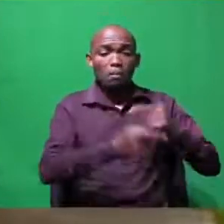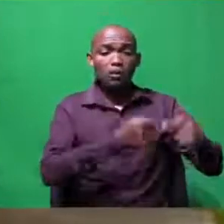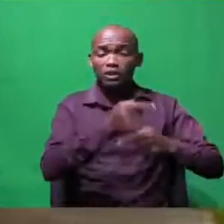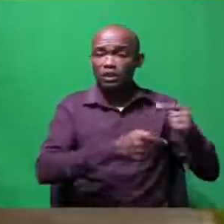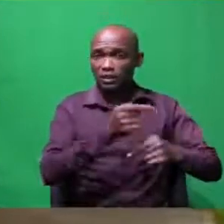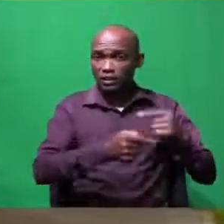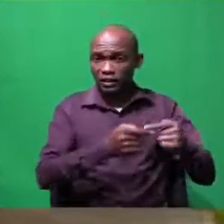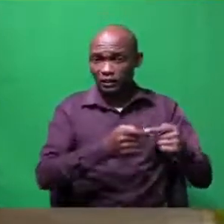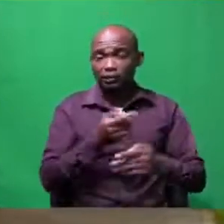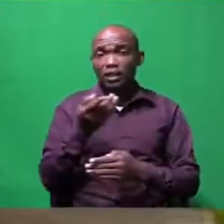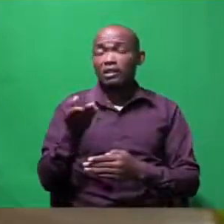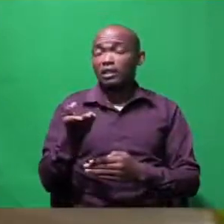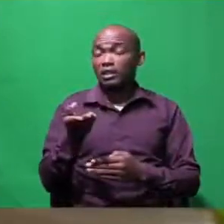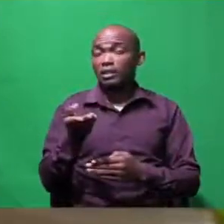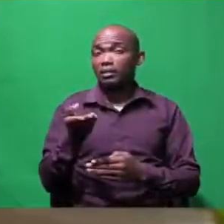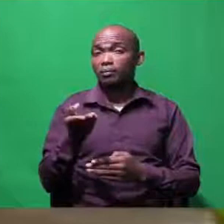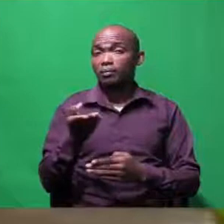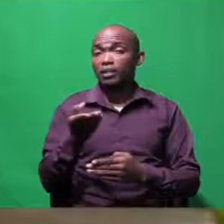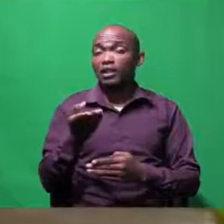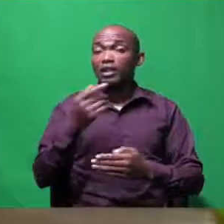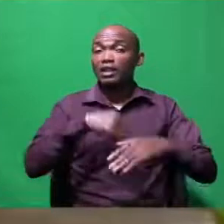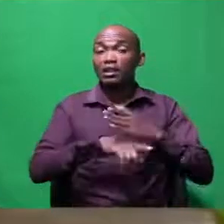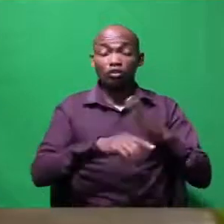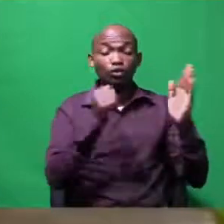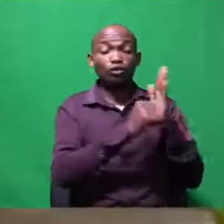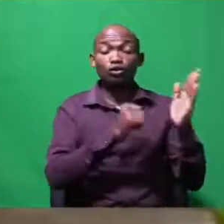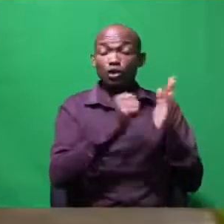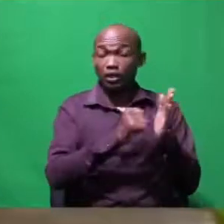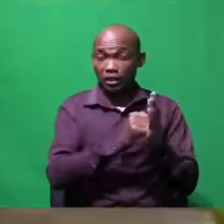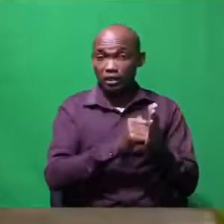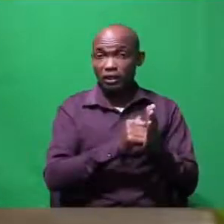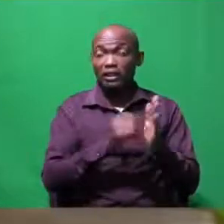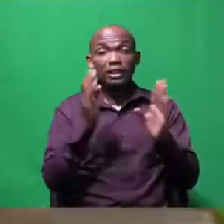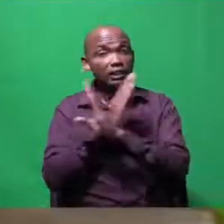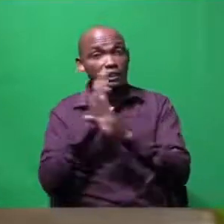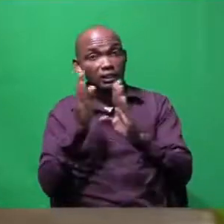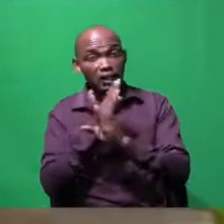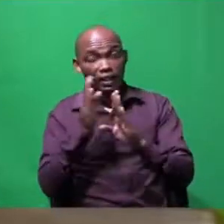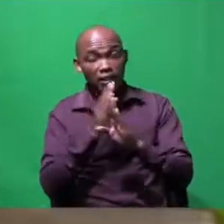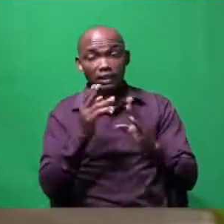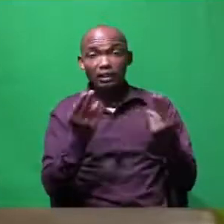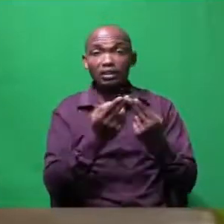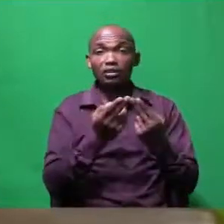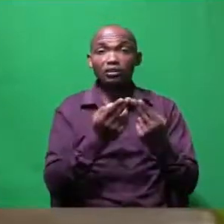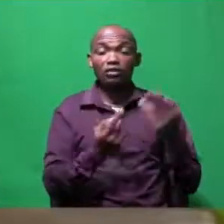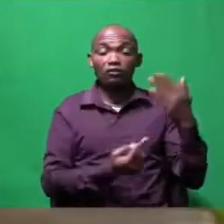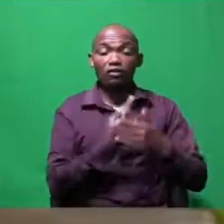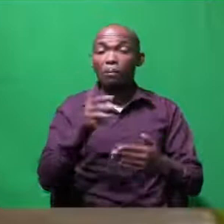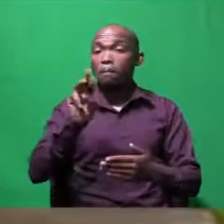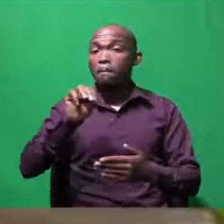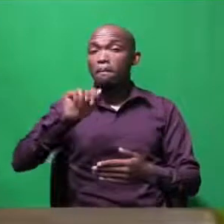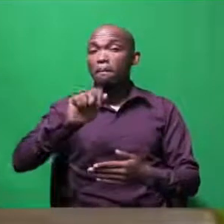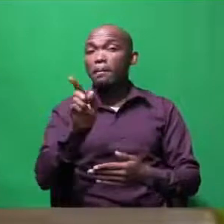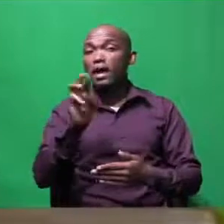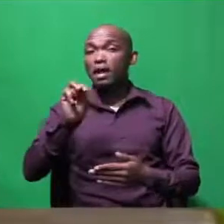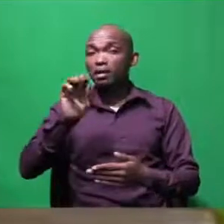cooling process, and into solid state from the magma and the lava. So that you can